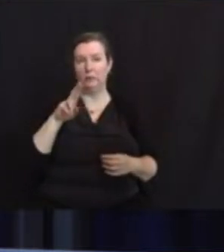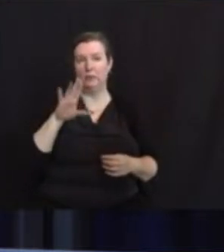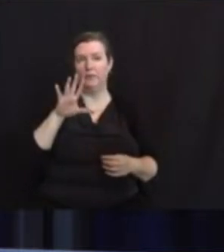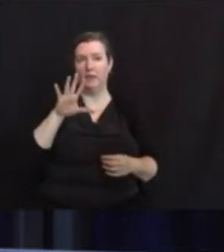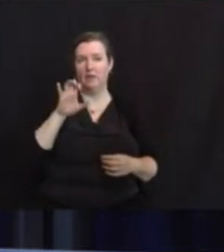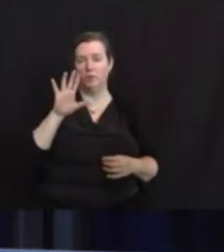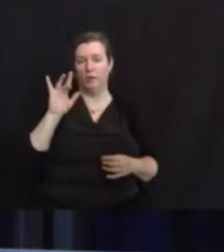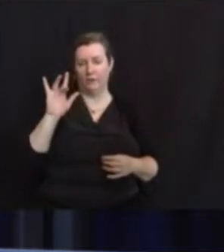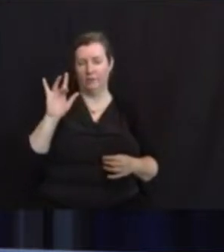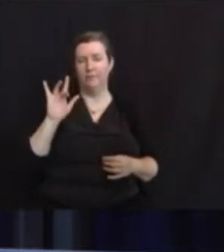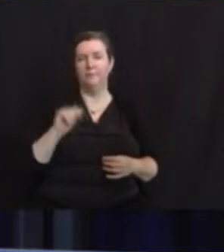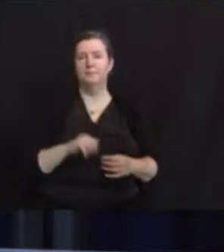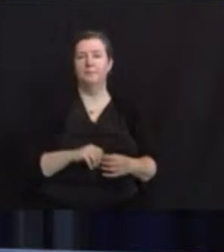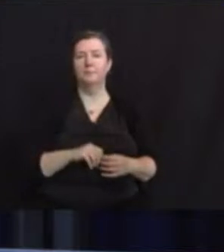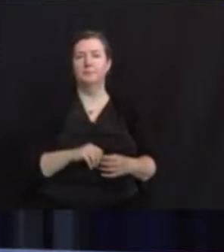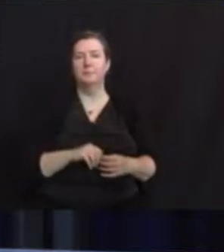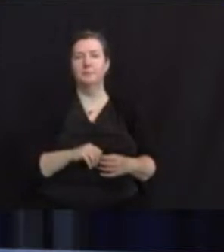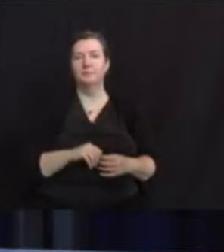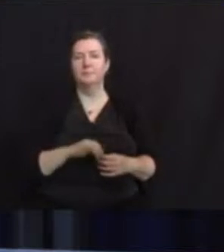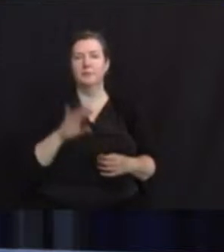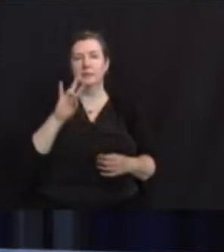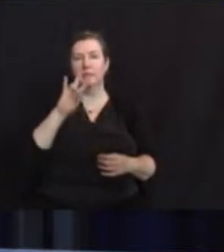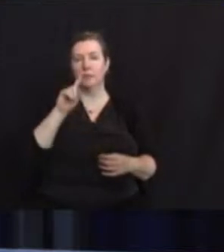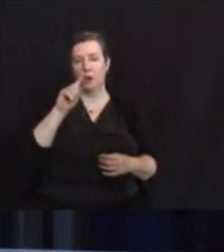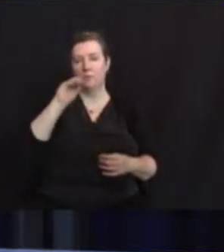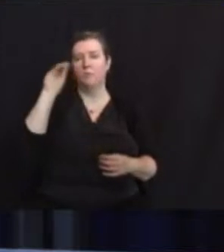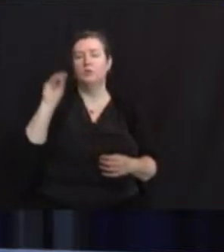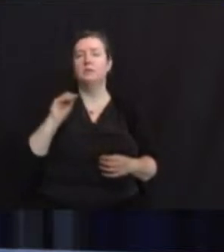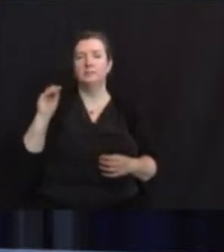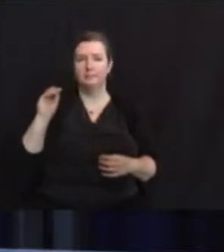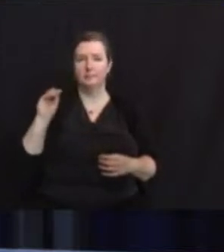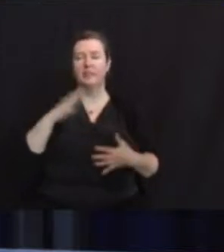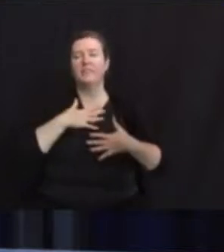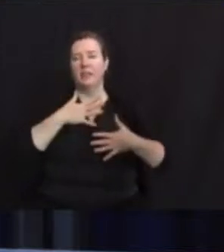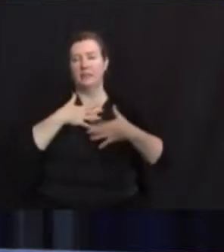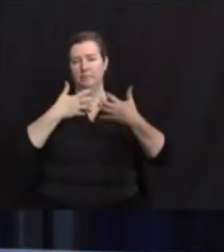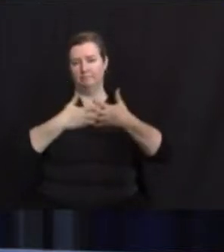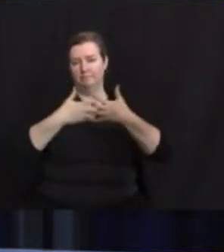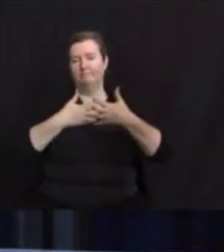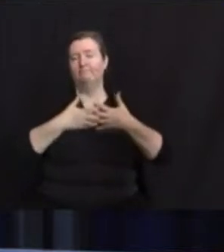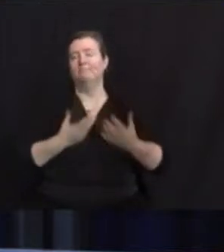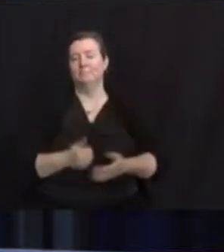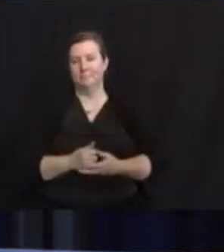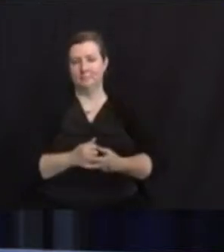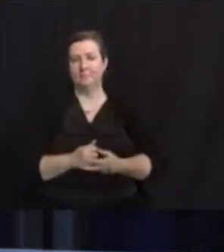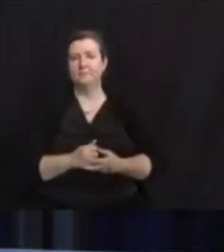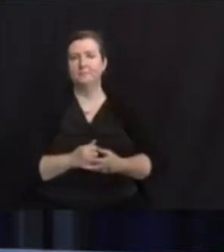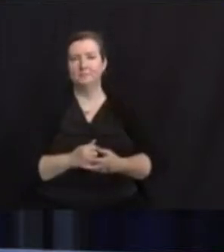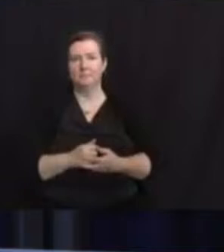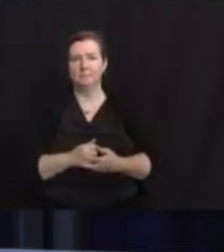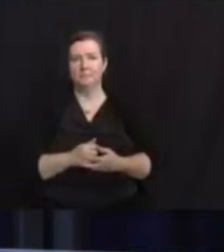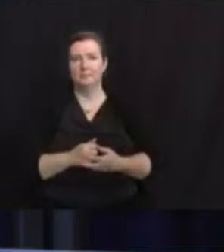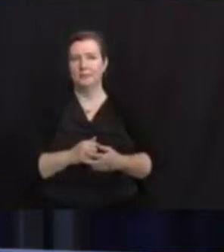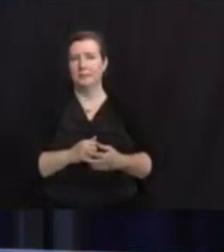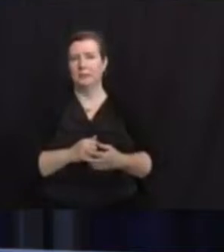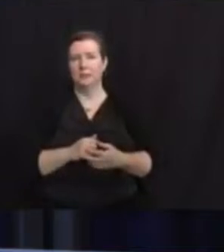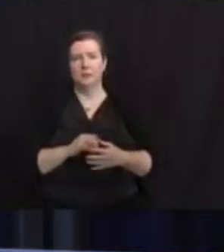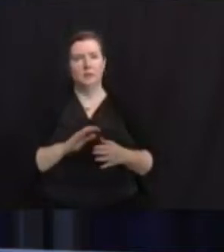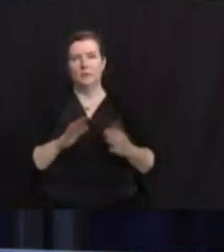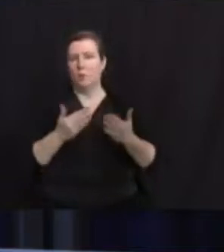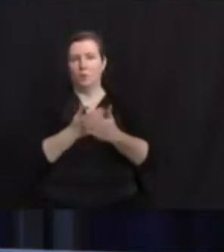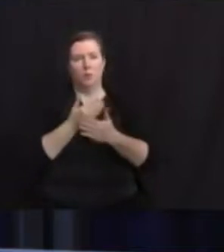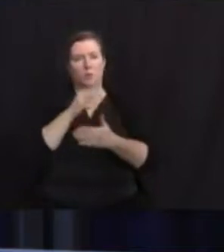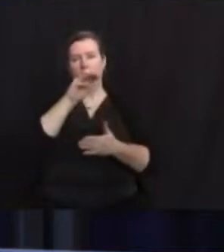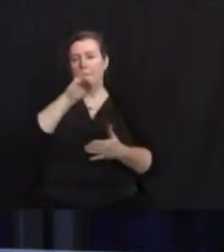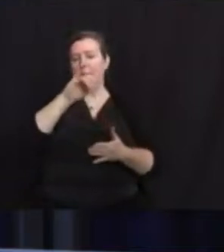care. 71% of those in critical care are on ventilators. There are no new reports of multisystem